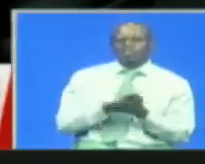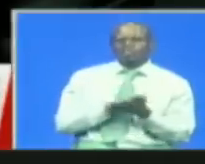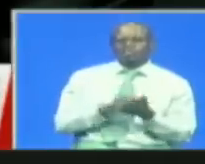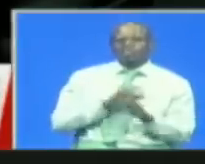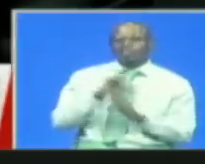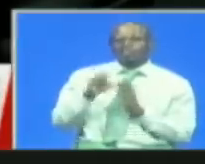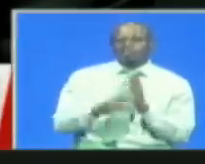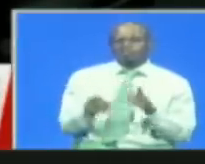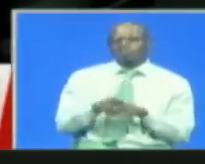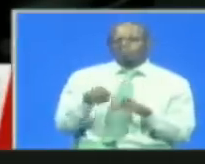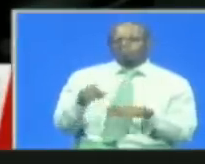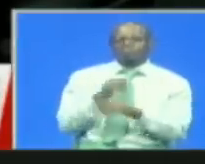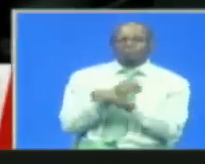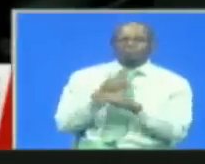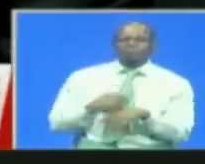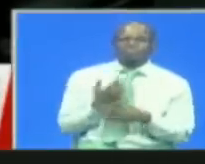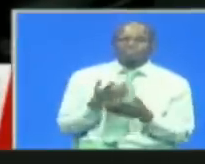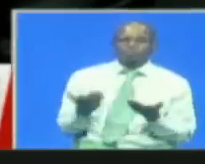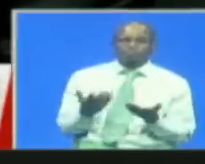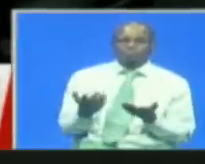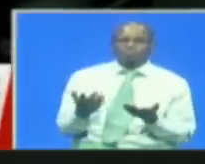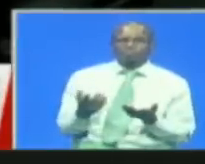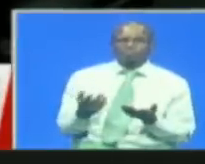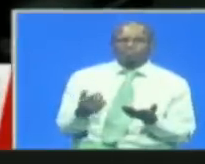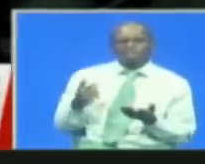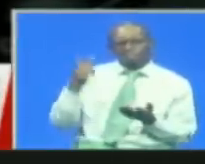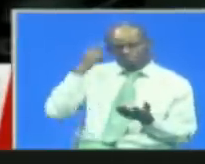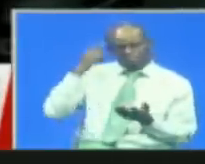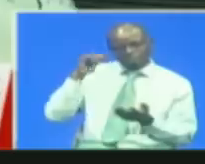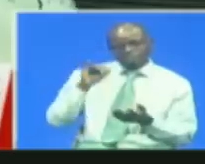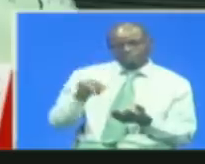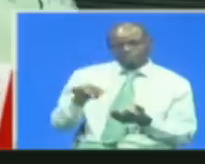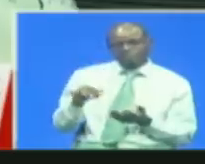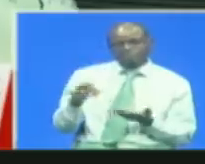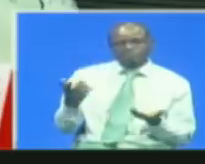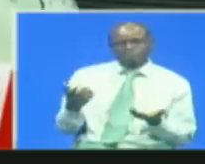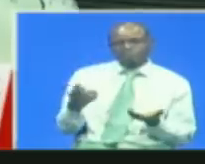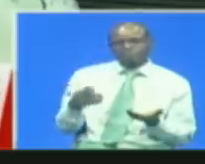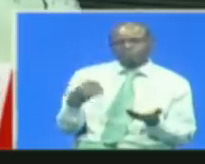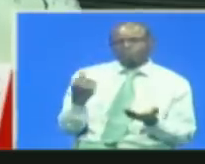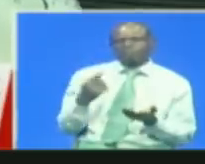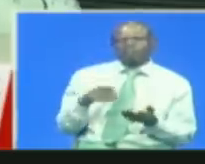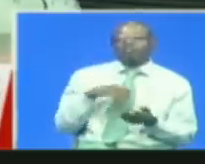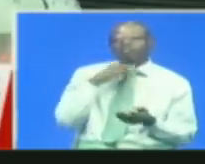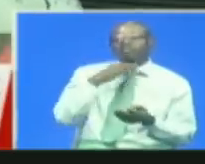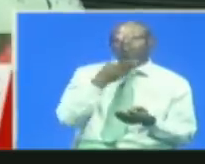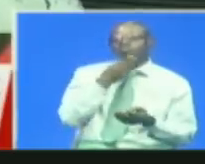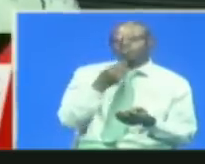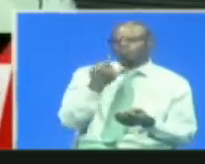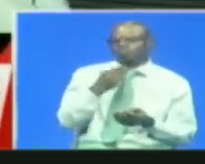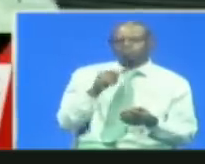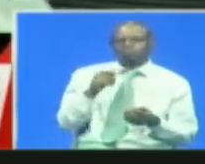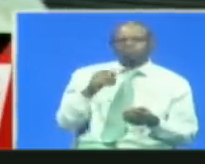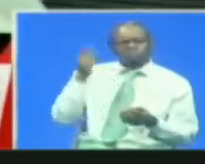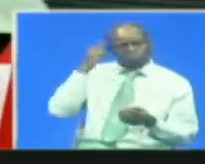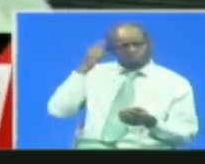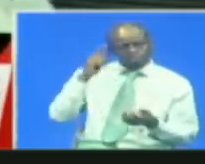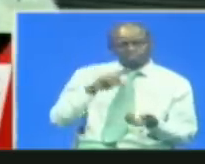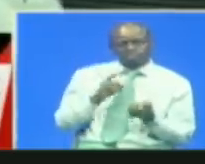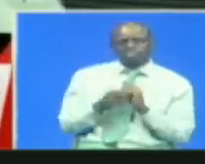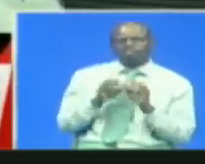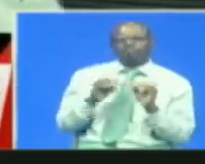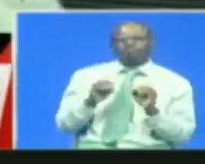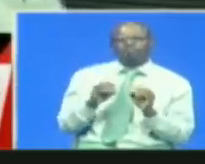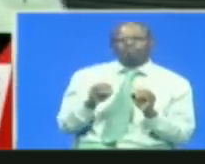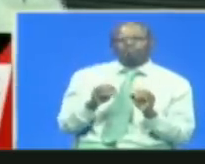this. I think in the end, it's only a dead man that does not change their mind, or woman for that matter.